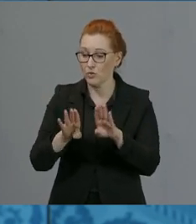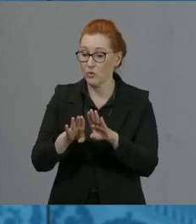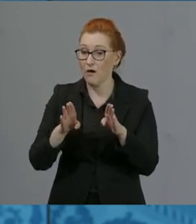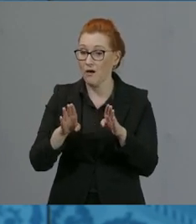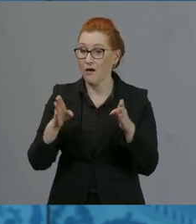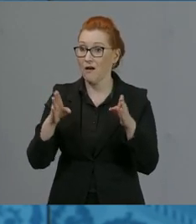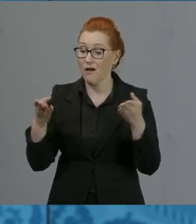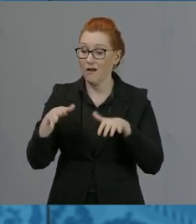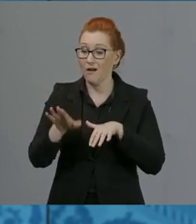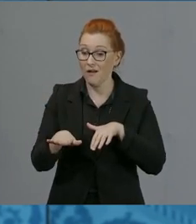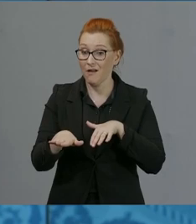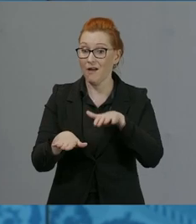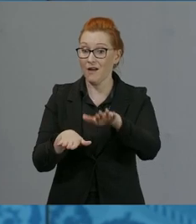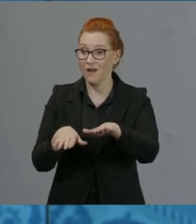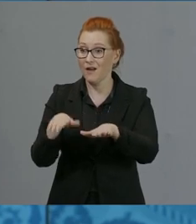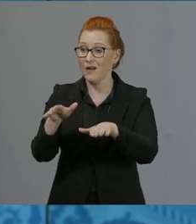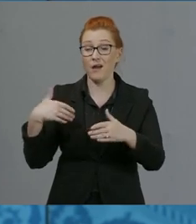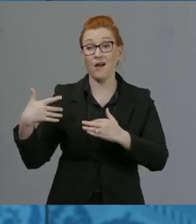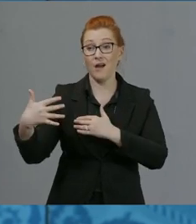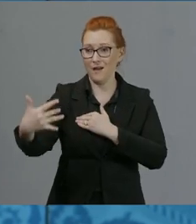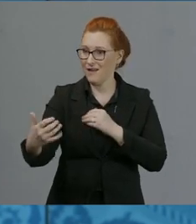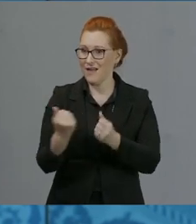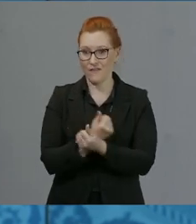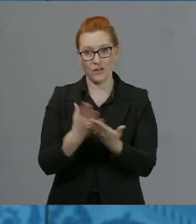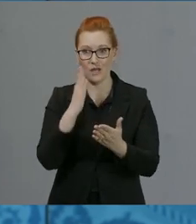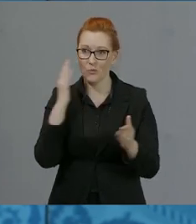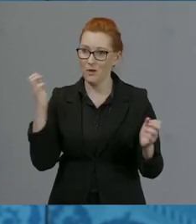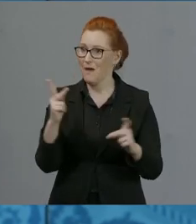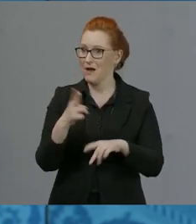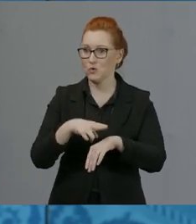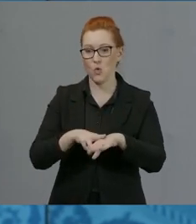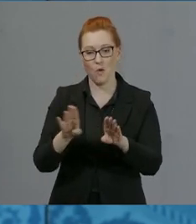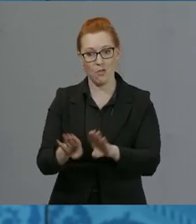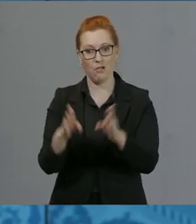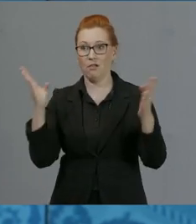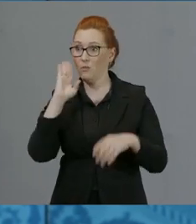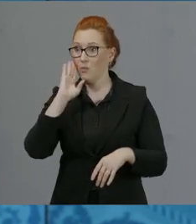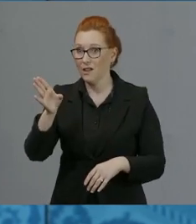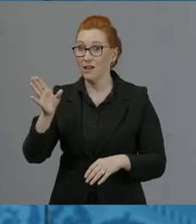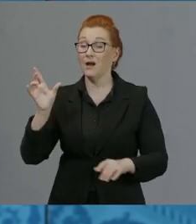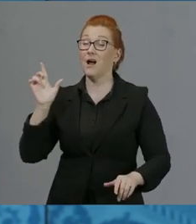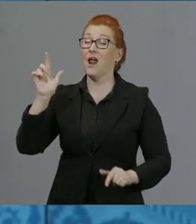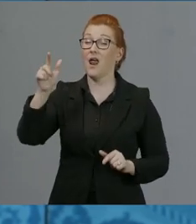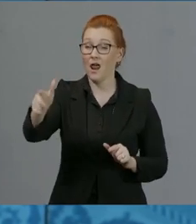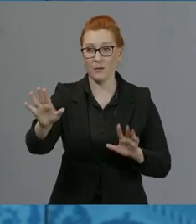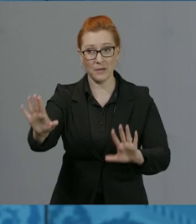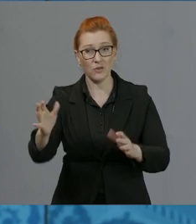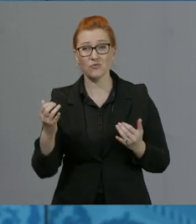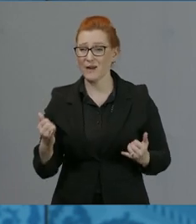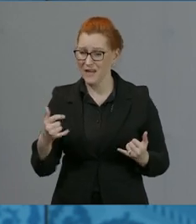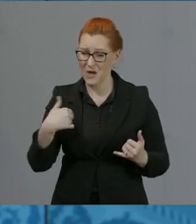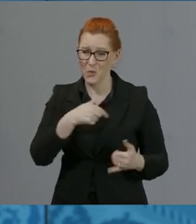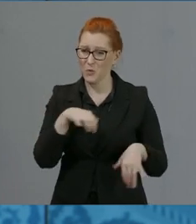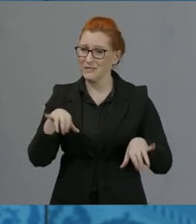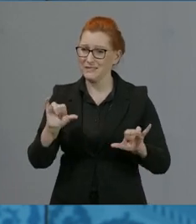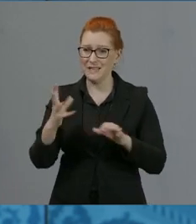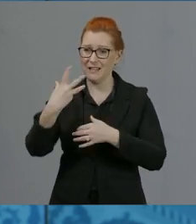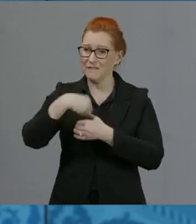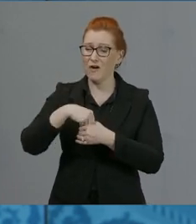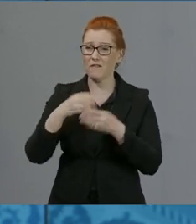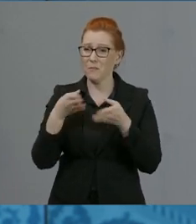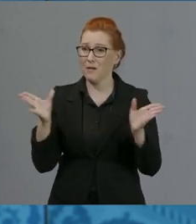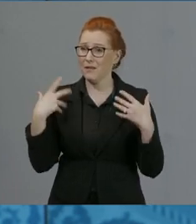time, we'll get there where these things will no longer be in existence. But we're still in the public health emergency. Other